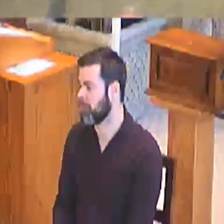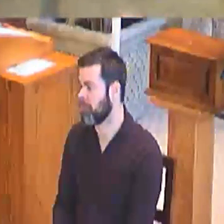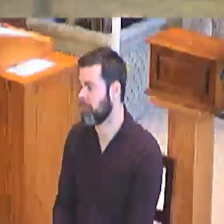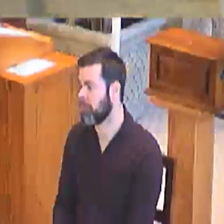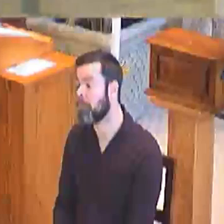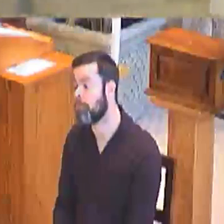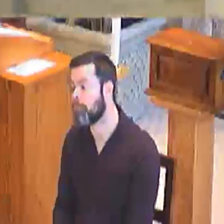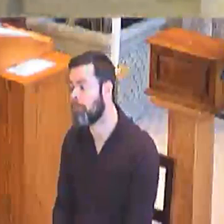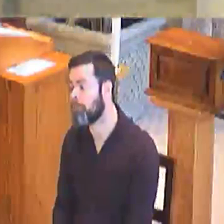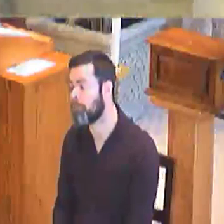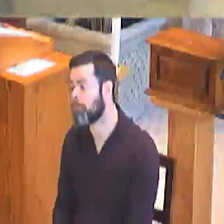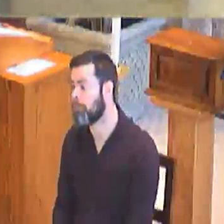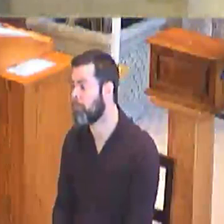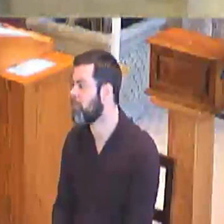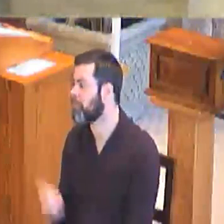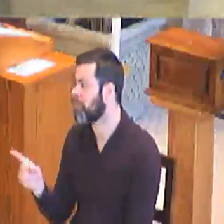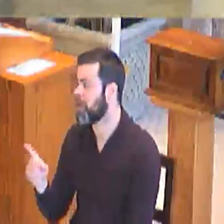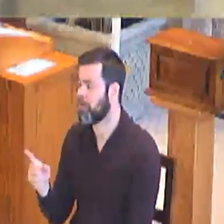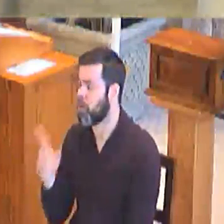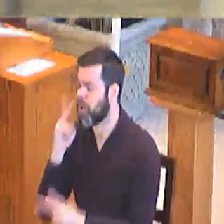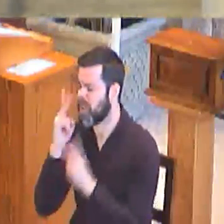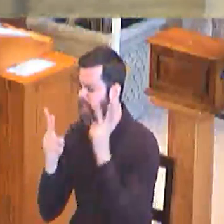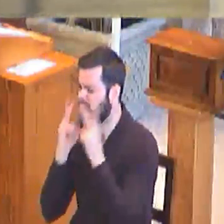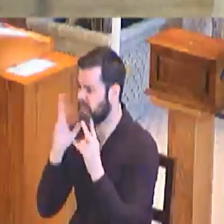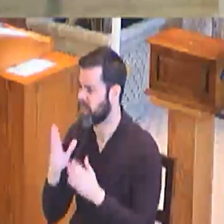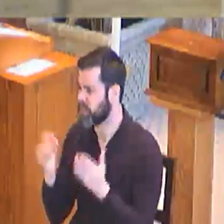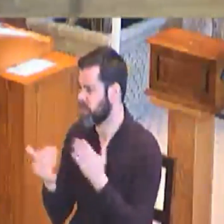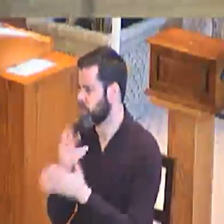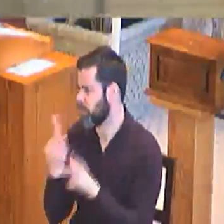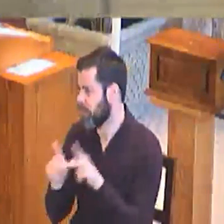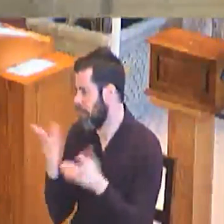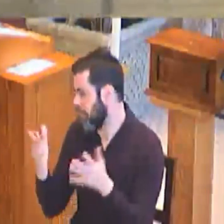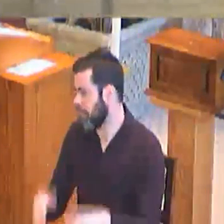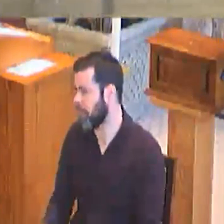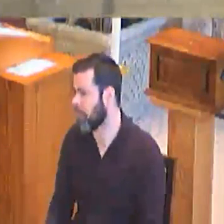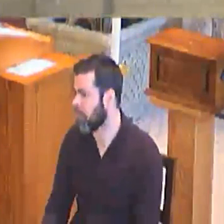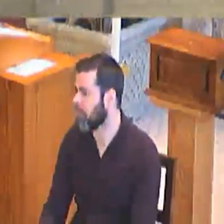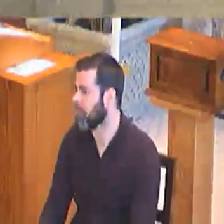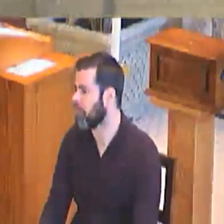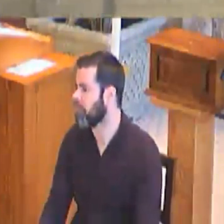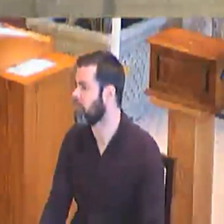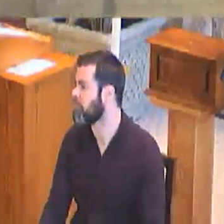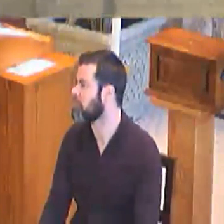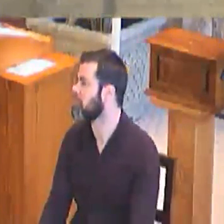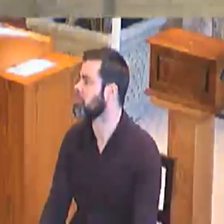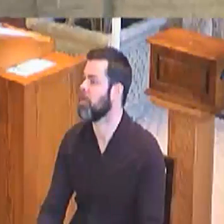And let's stand together as we bring our children in, okay?